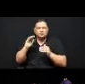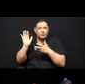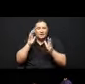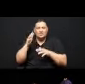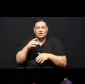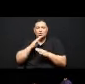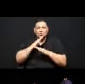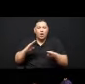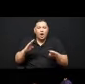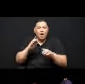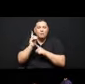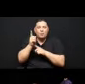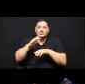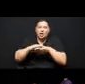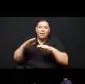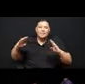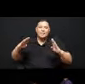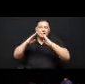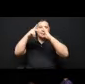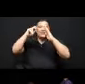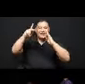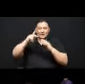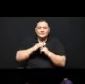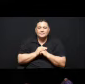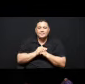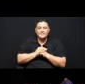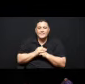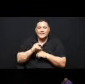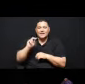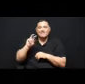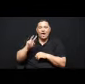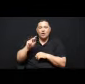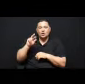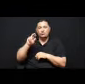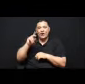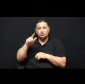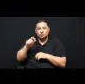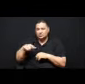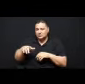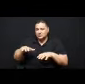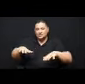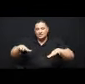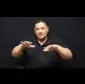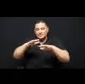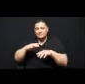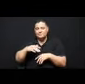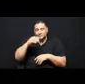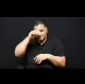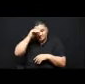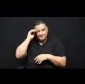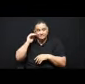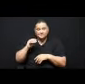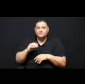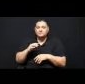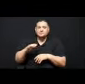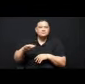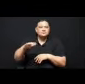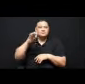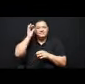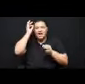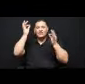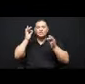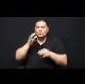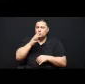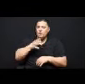the Sierra Nevada range from the deep end of border-crossing fantasies. A woman offers a solution and a key.